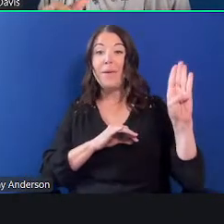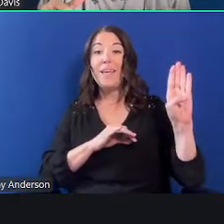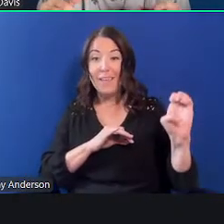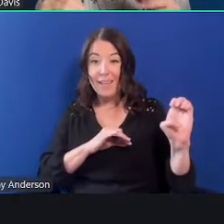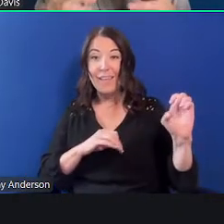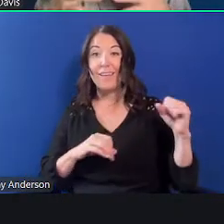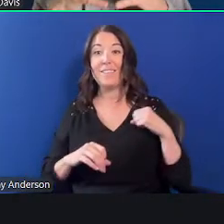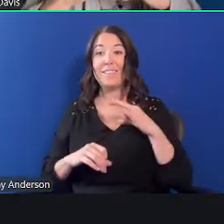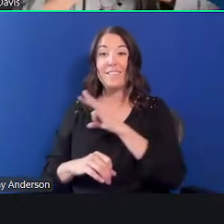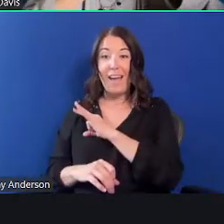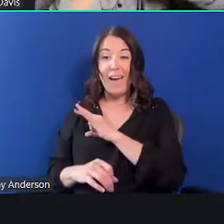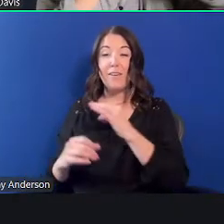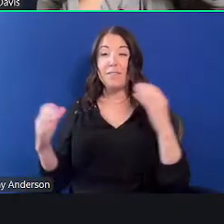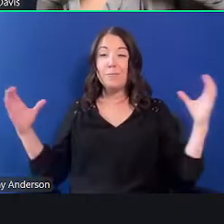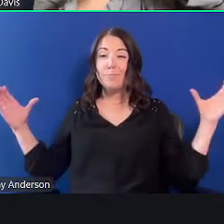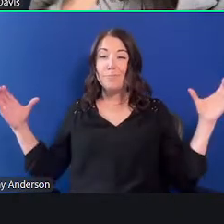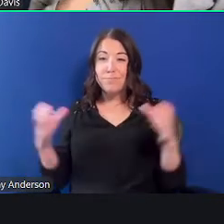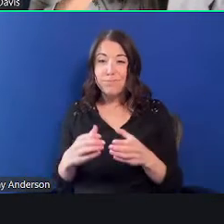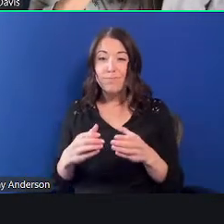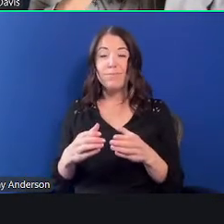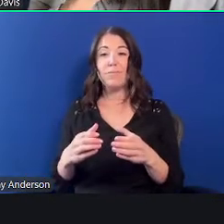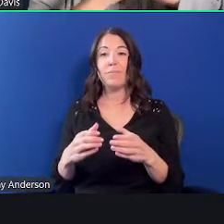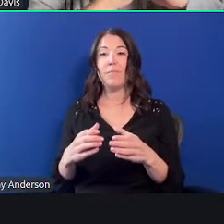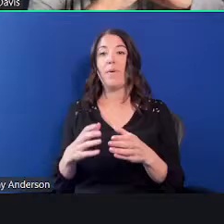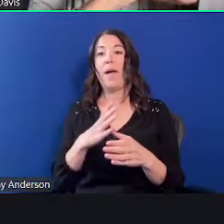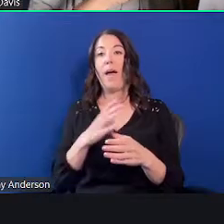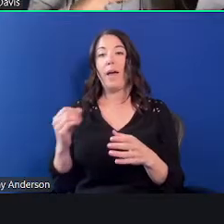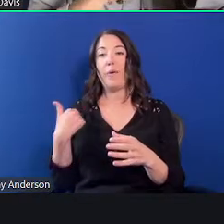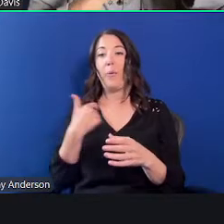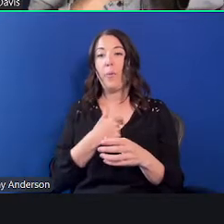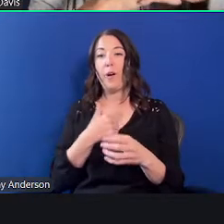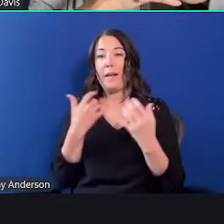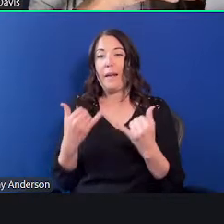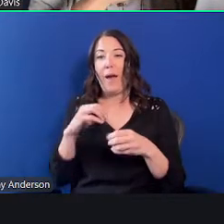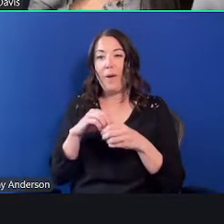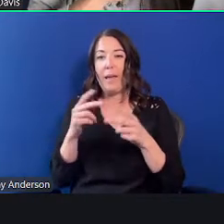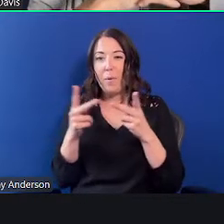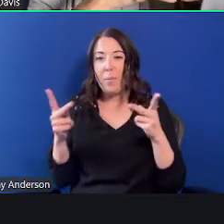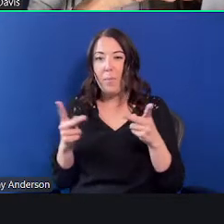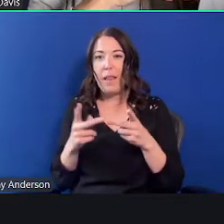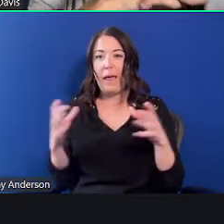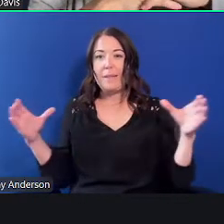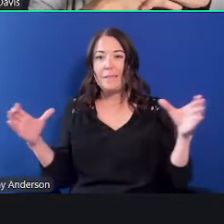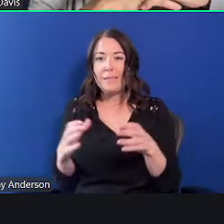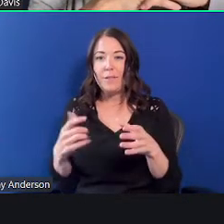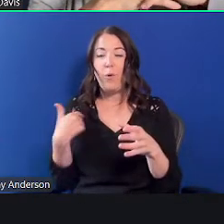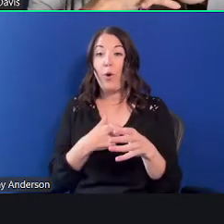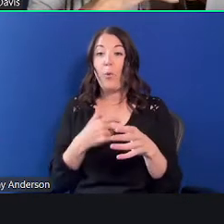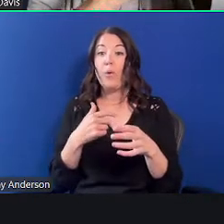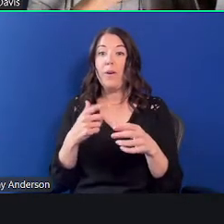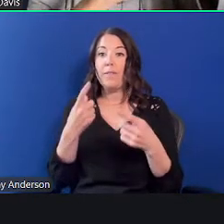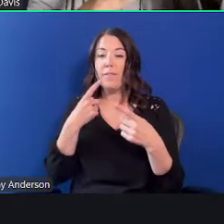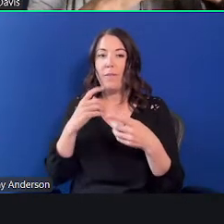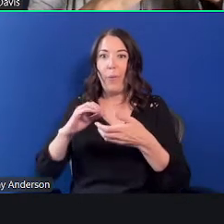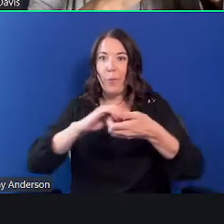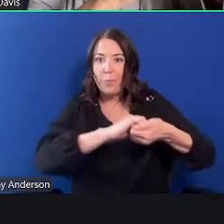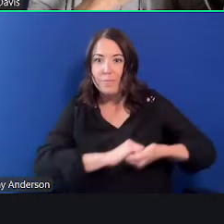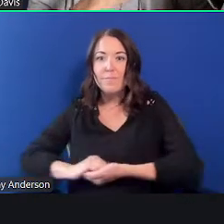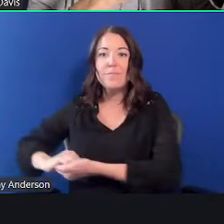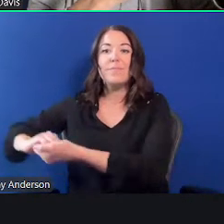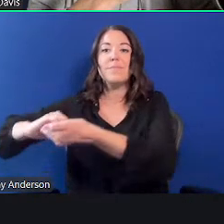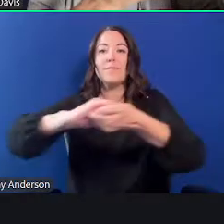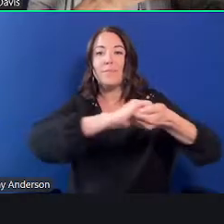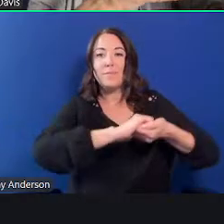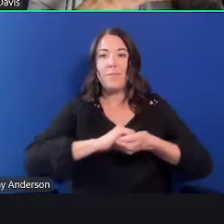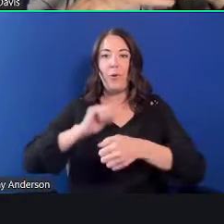staff. And we're getting to a place where we are working together to